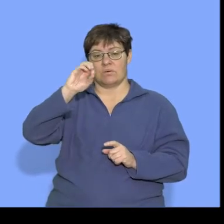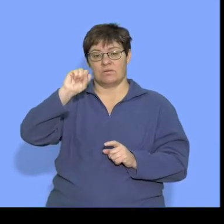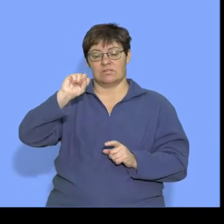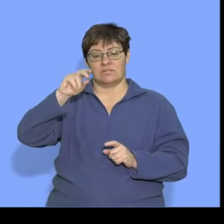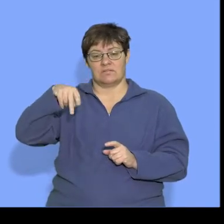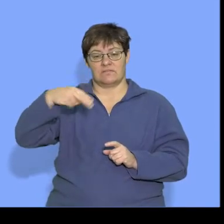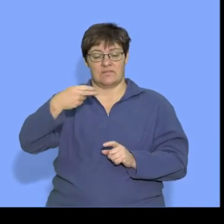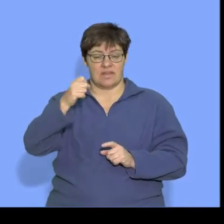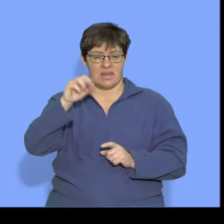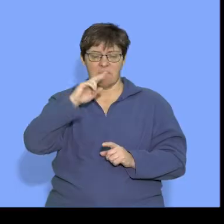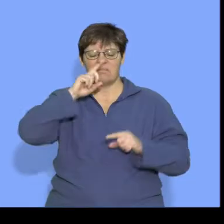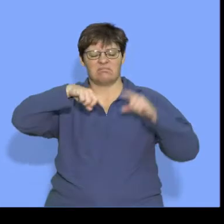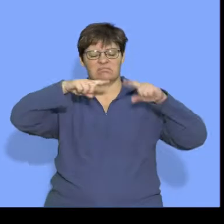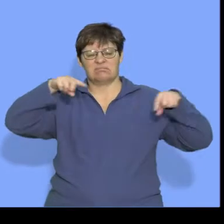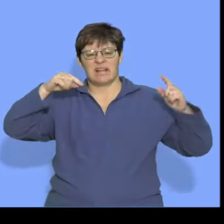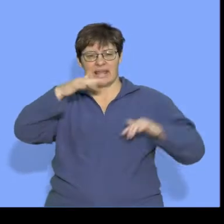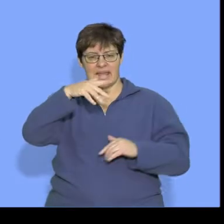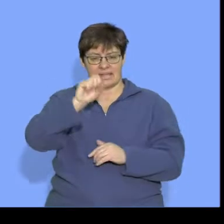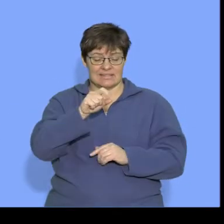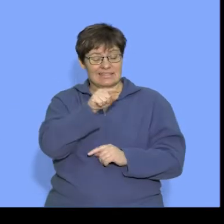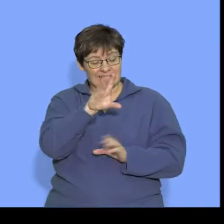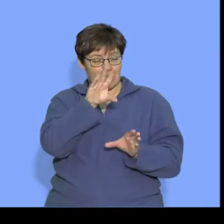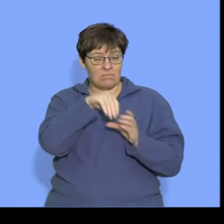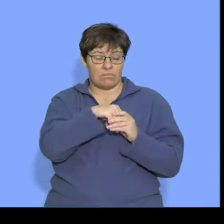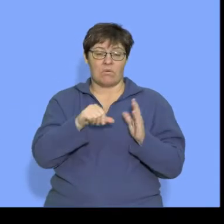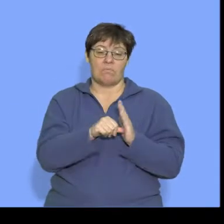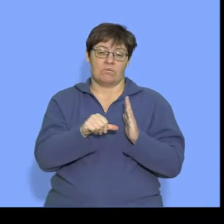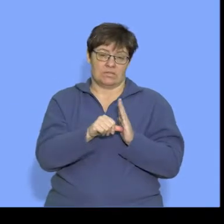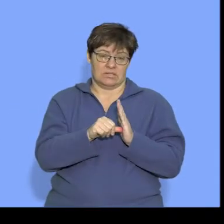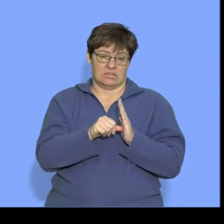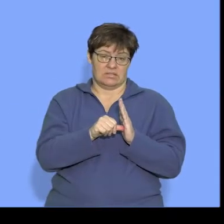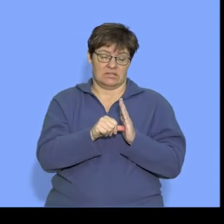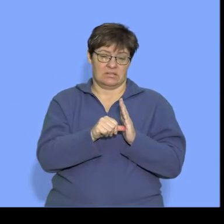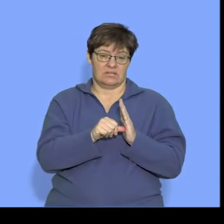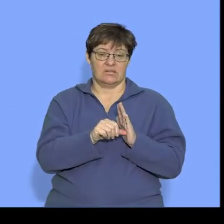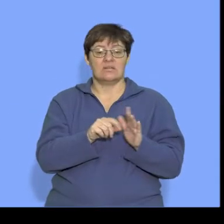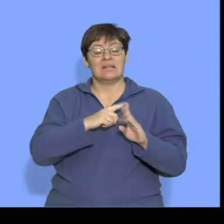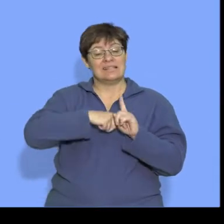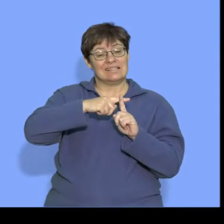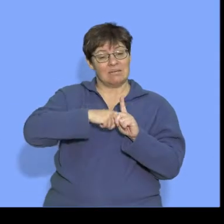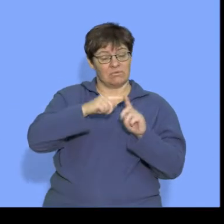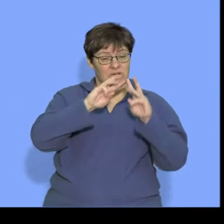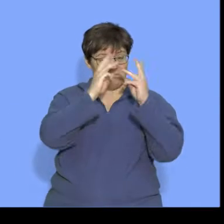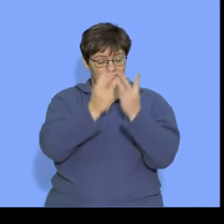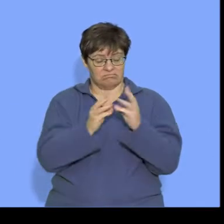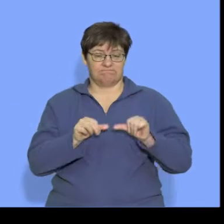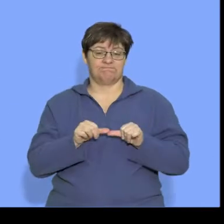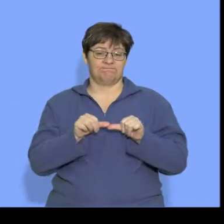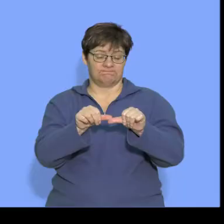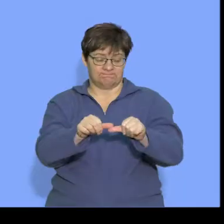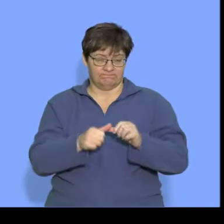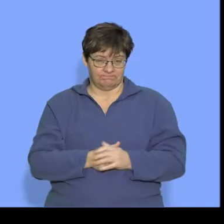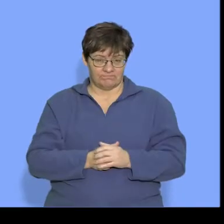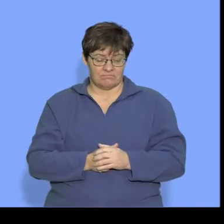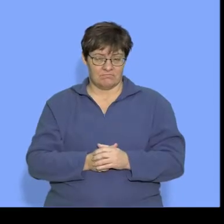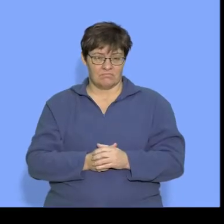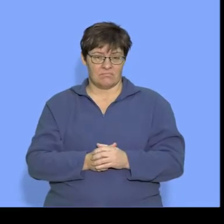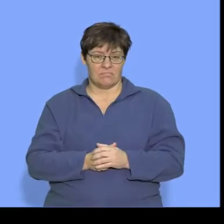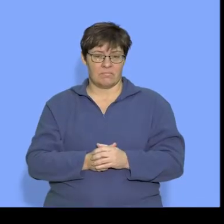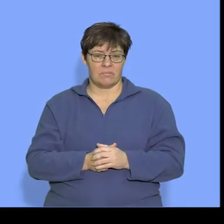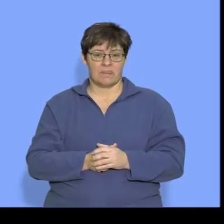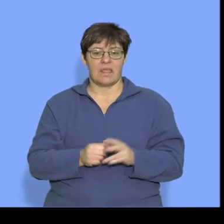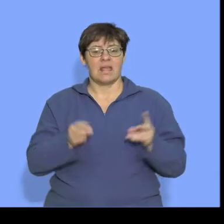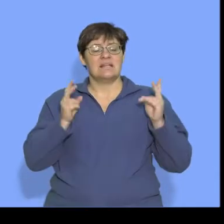up of different gases that play an important part in terms of maintaining the temperature on Earth. As a natural phenomenon, the